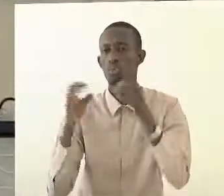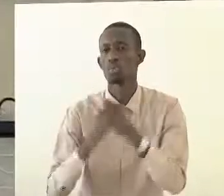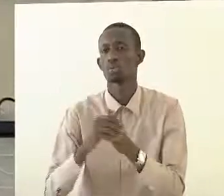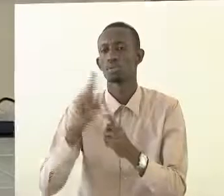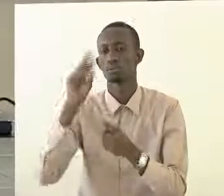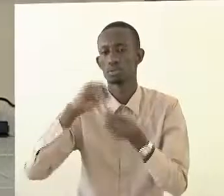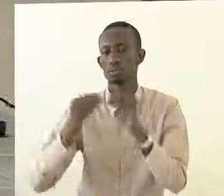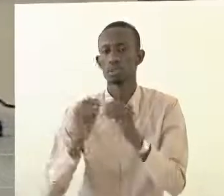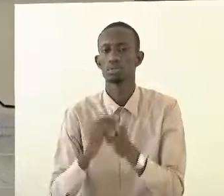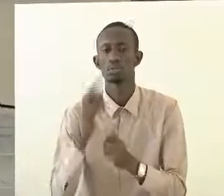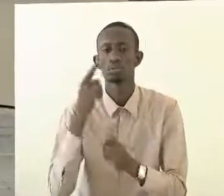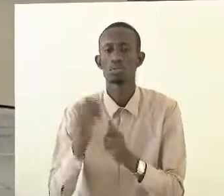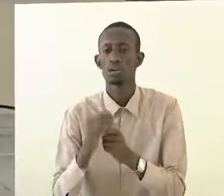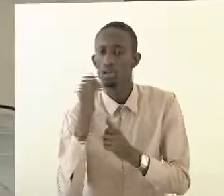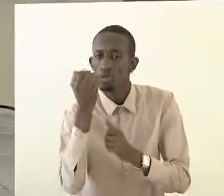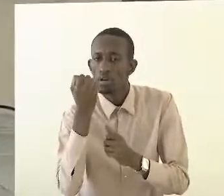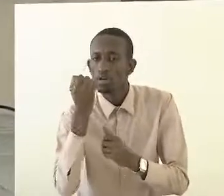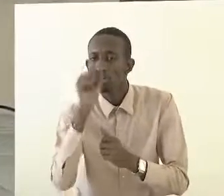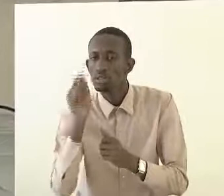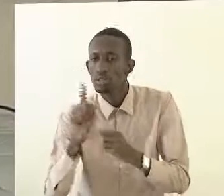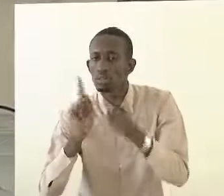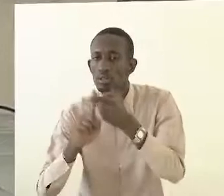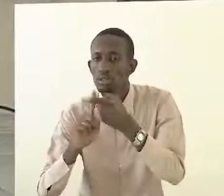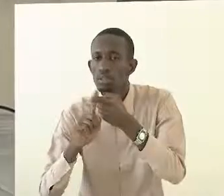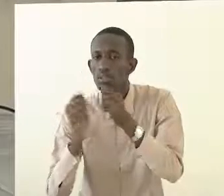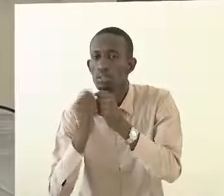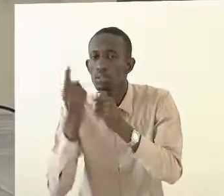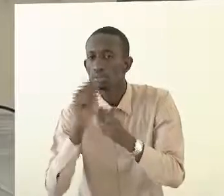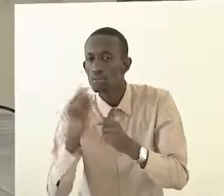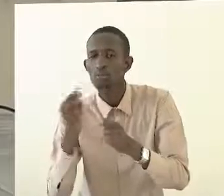get 5z plus 11 divided by 2.